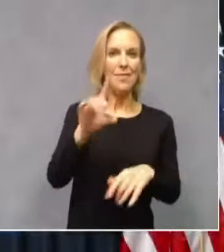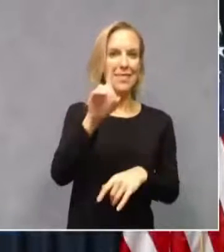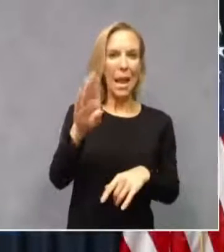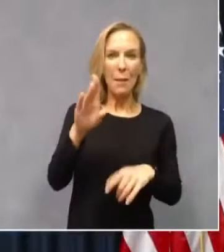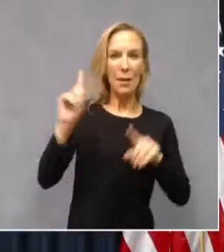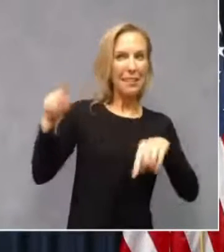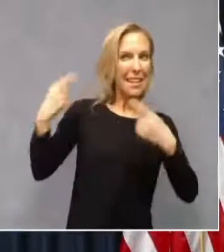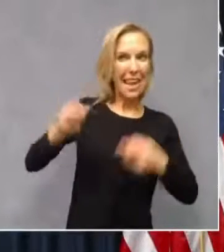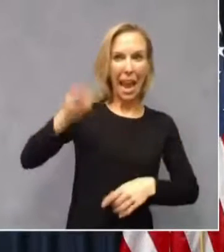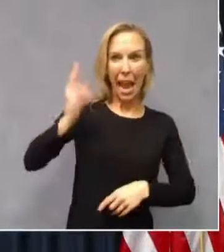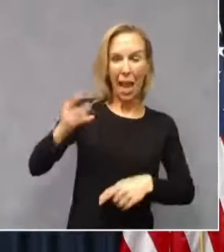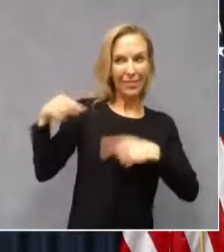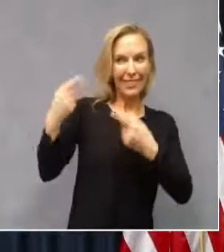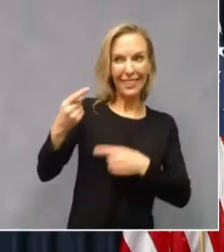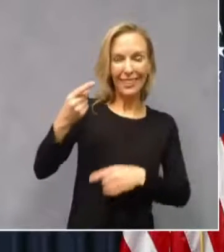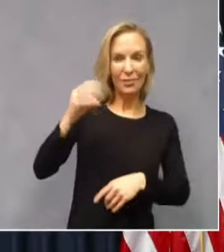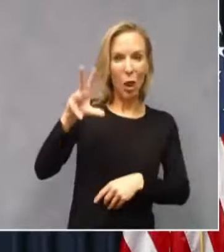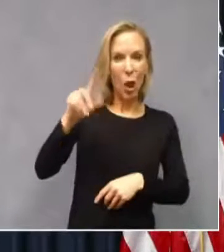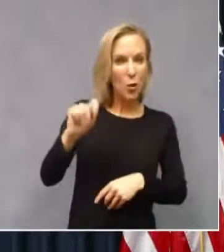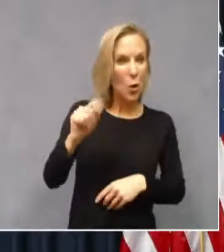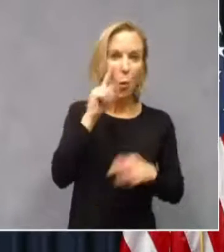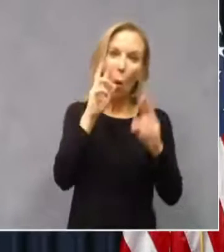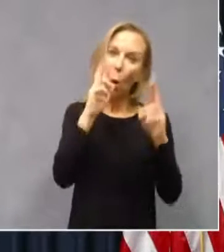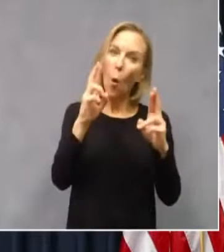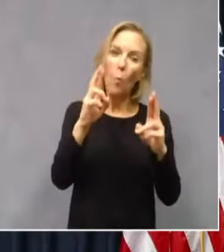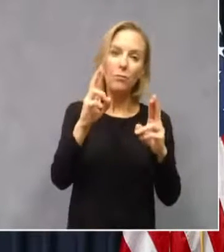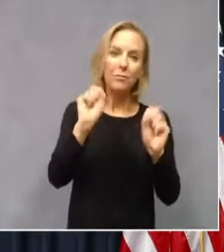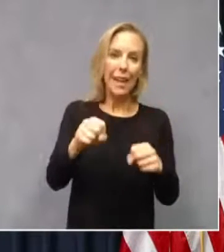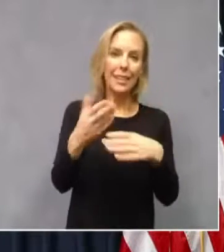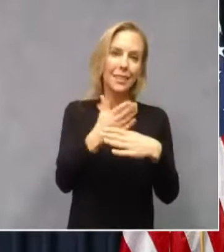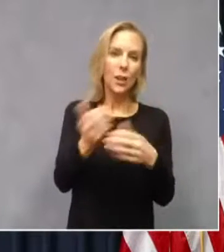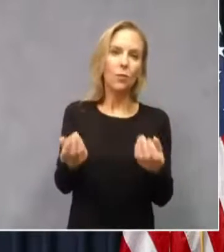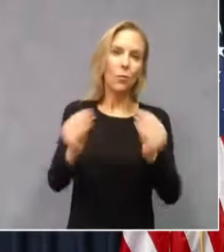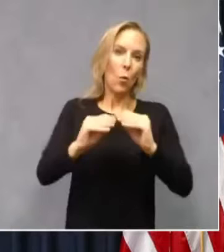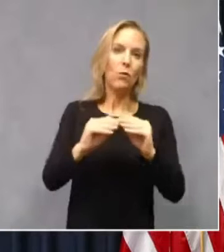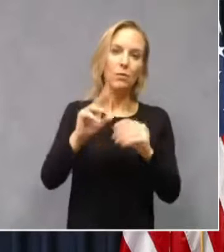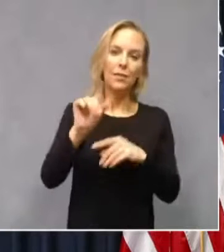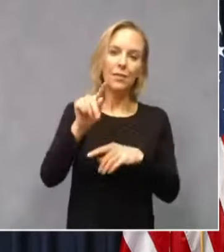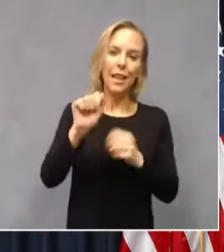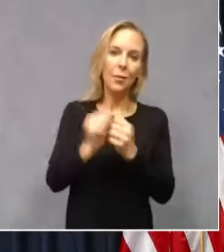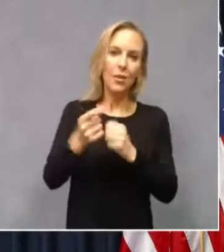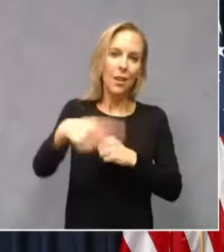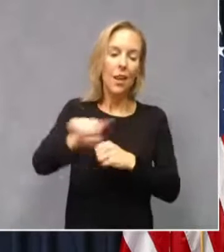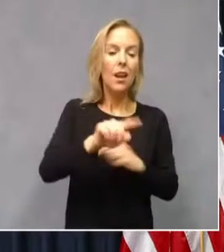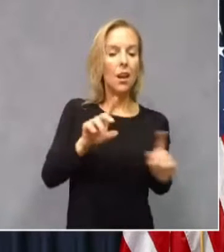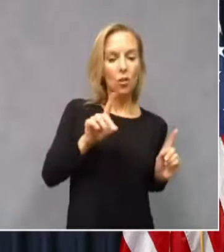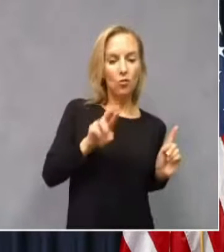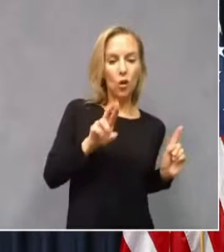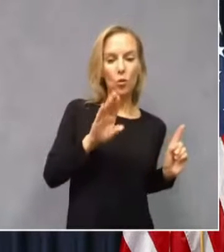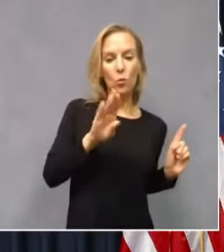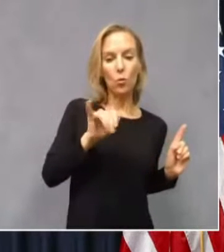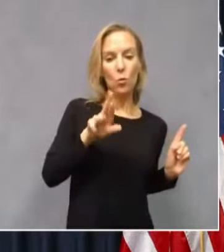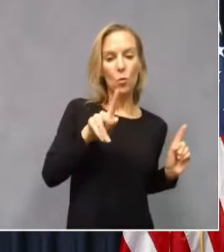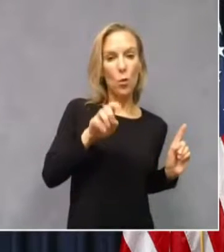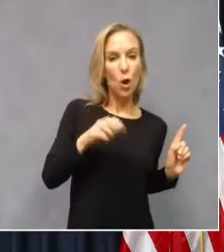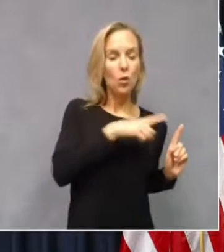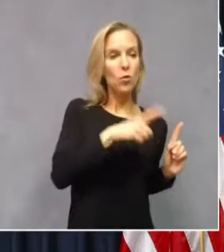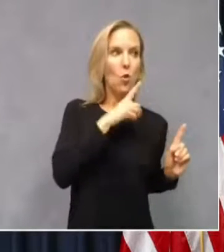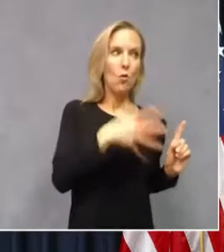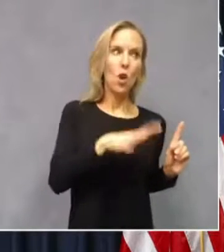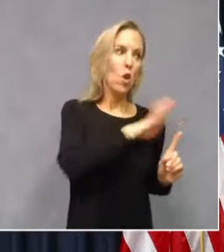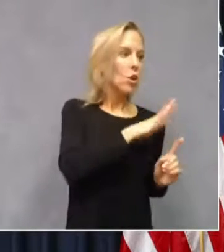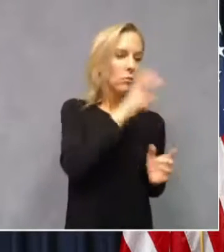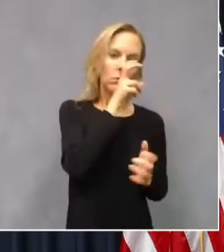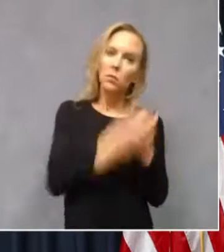October, and we hope to have more data available. But let me be really clear. Dr. Birx, who lives and breathes this, has every bit of